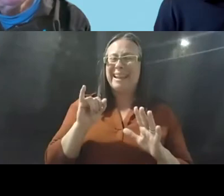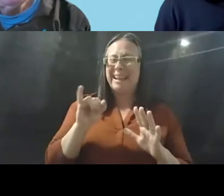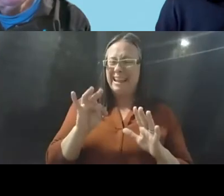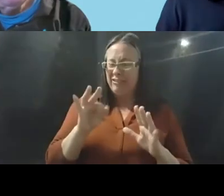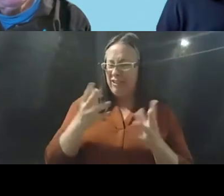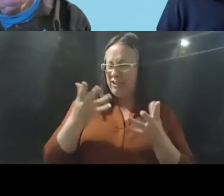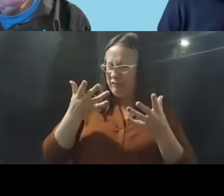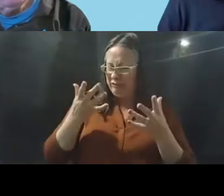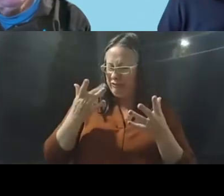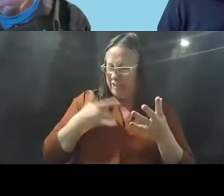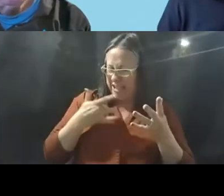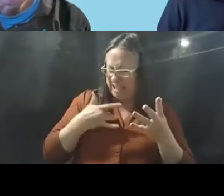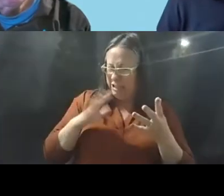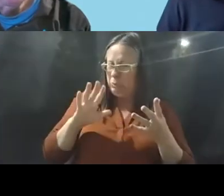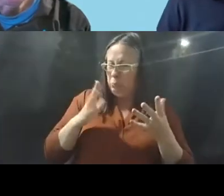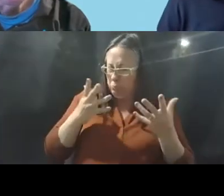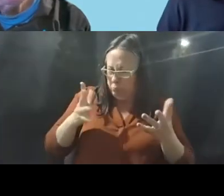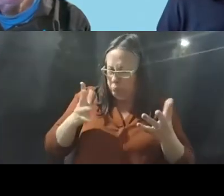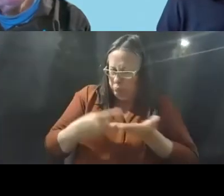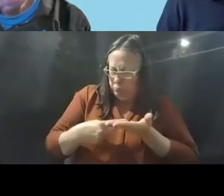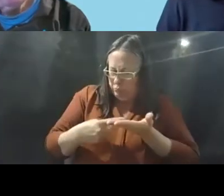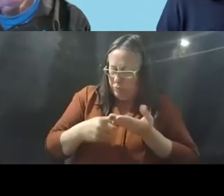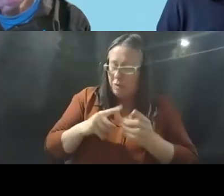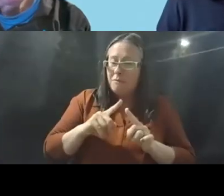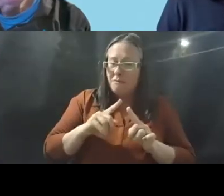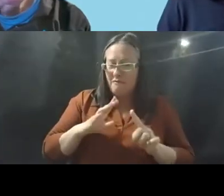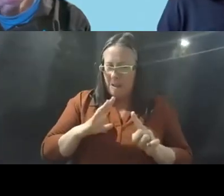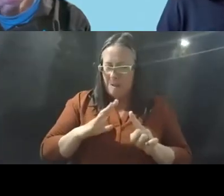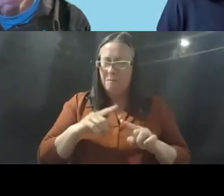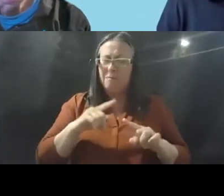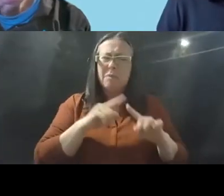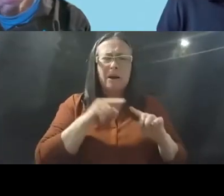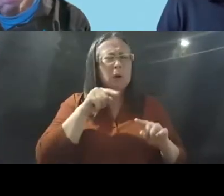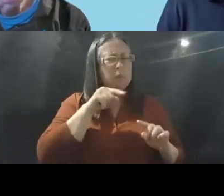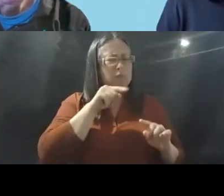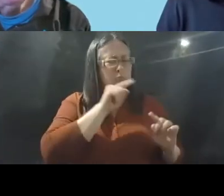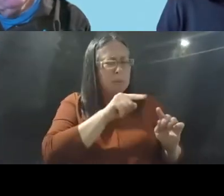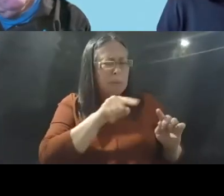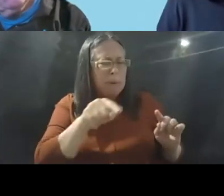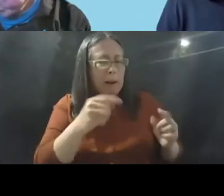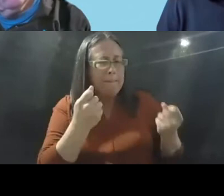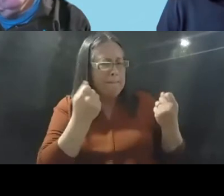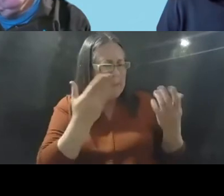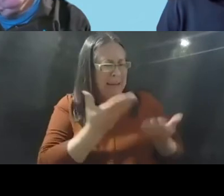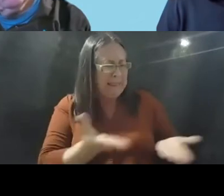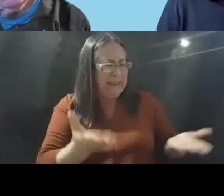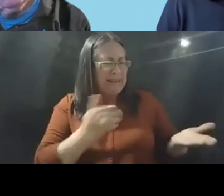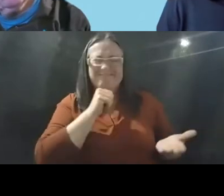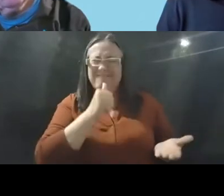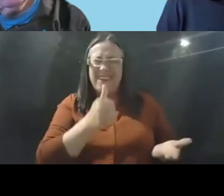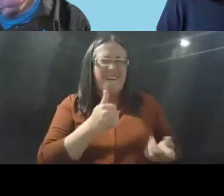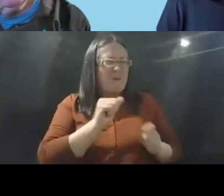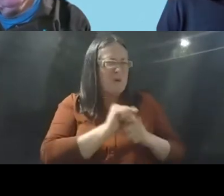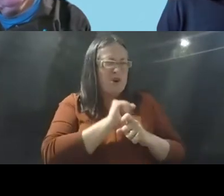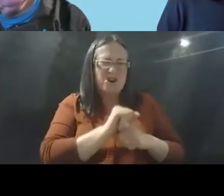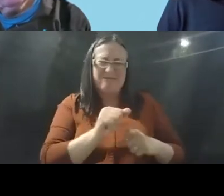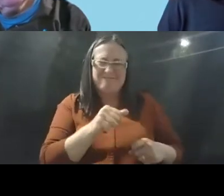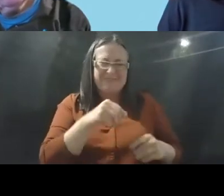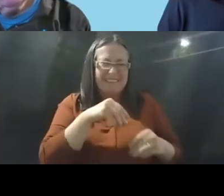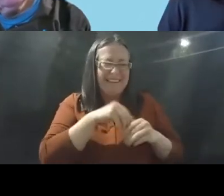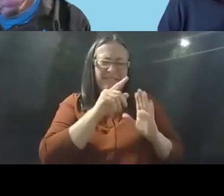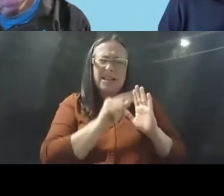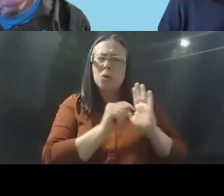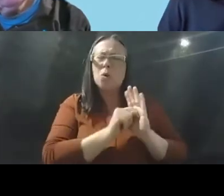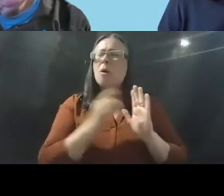that's fine. But, you know, you included a lot of items that didn't work so well in your video. And